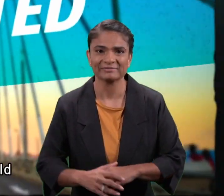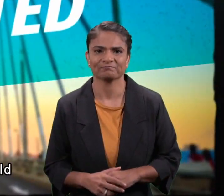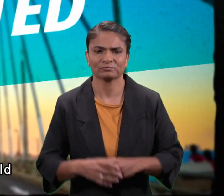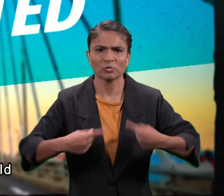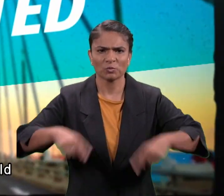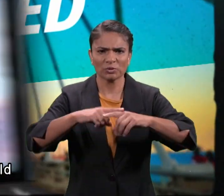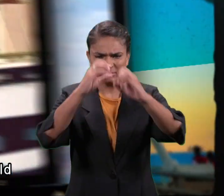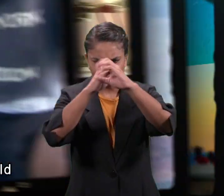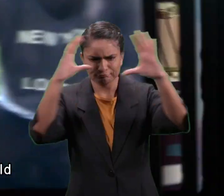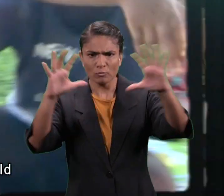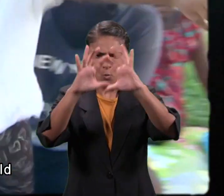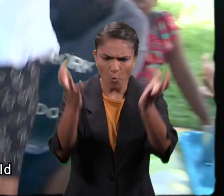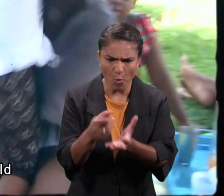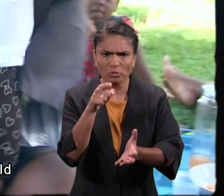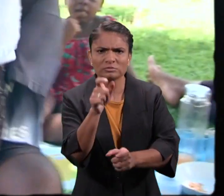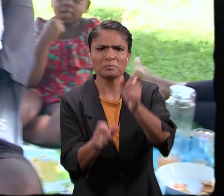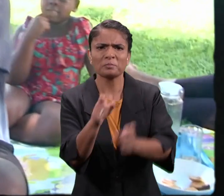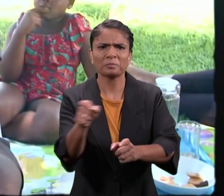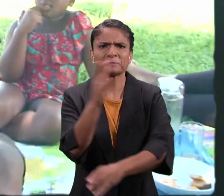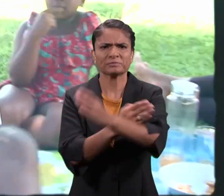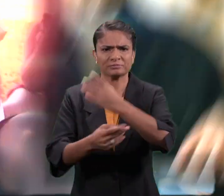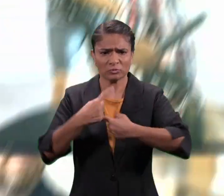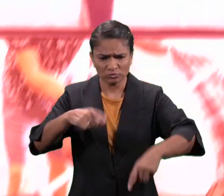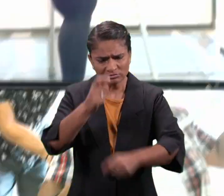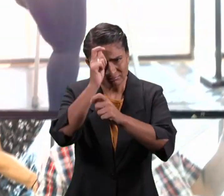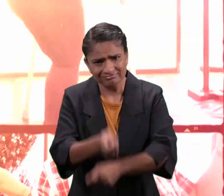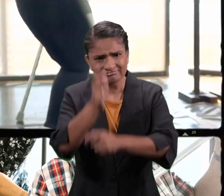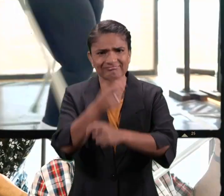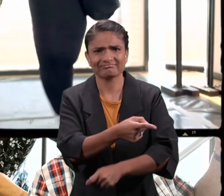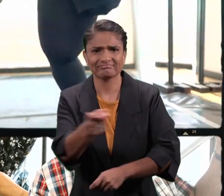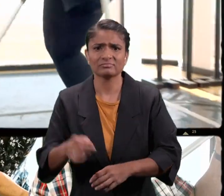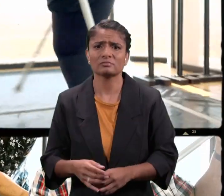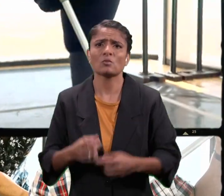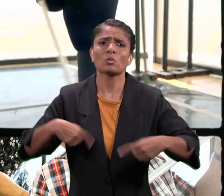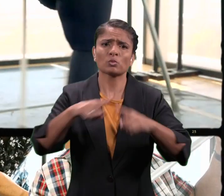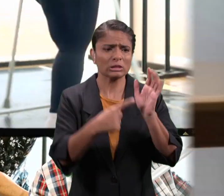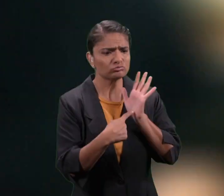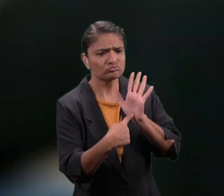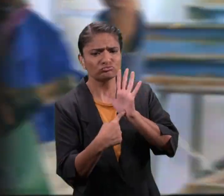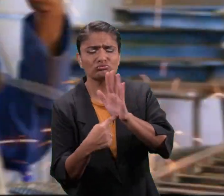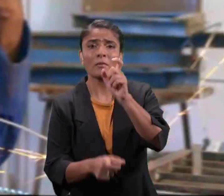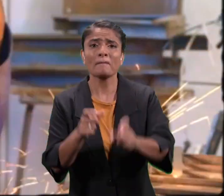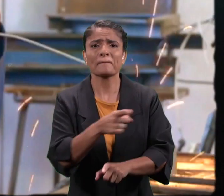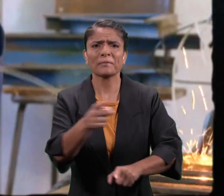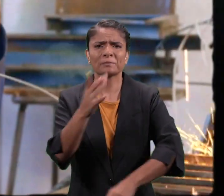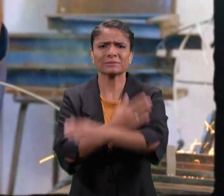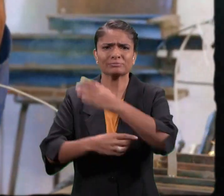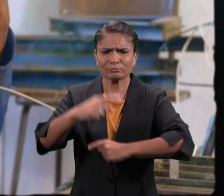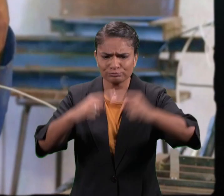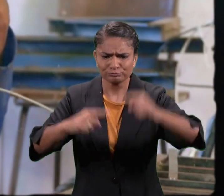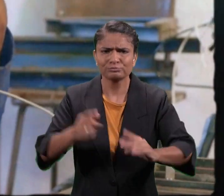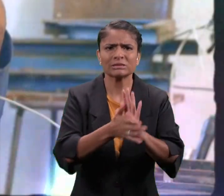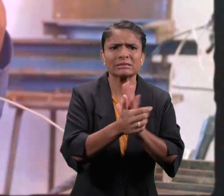Activated, your window into an extraordinary world lived by many yet celebrated by few. We showcase how to rally for persons